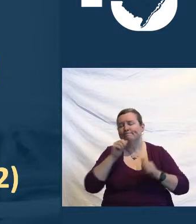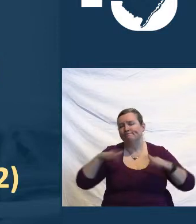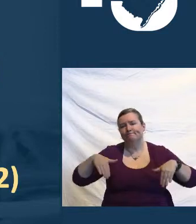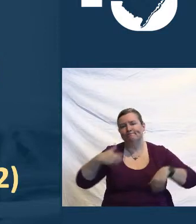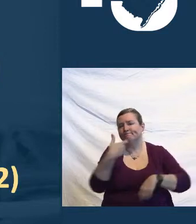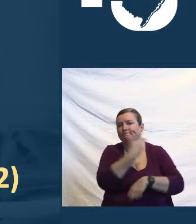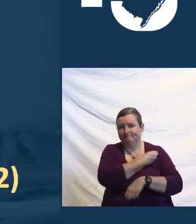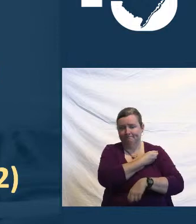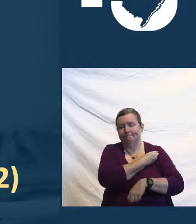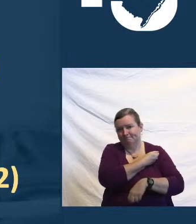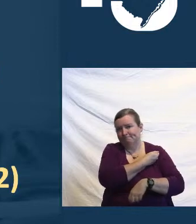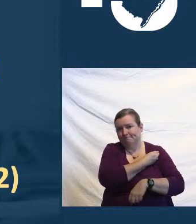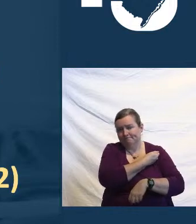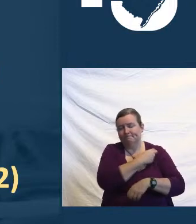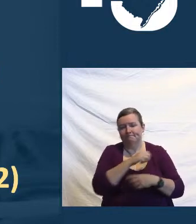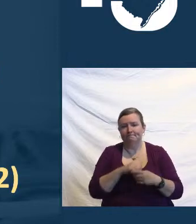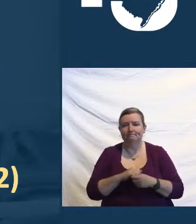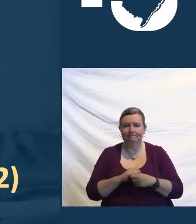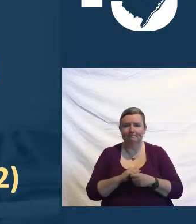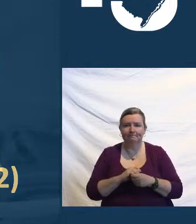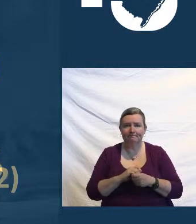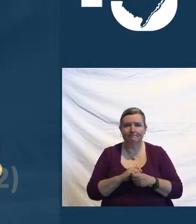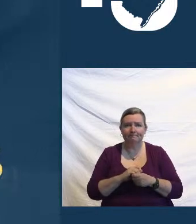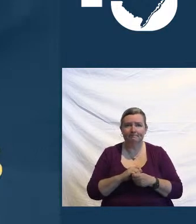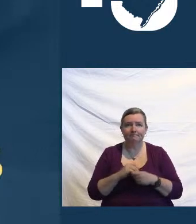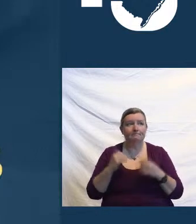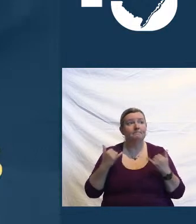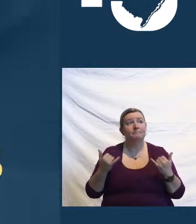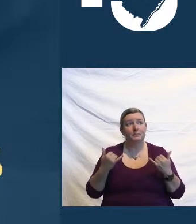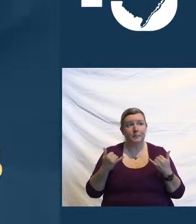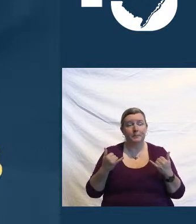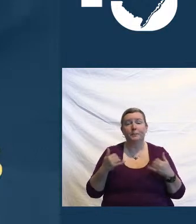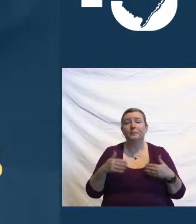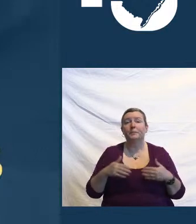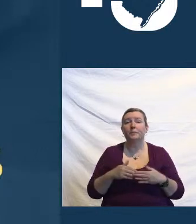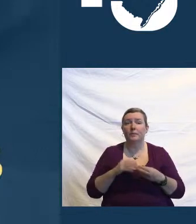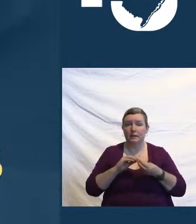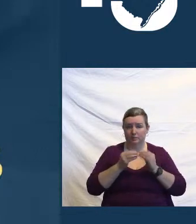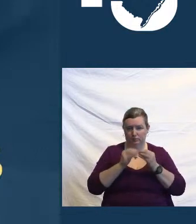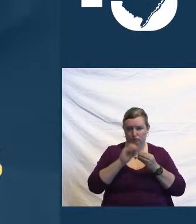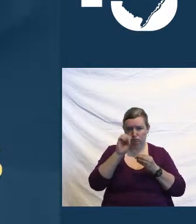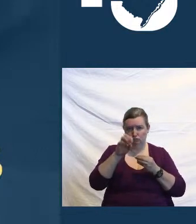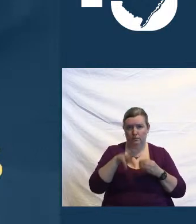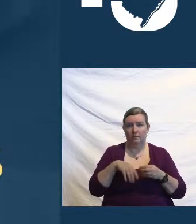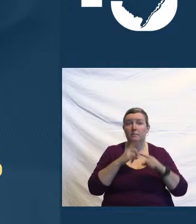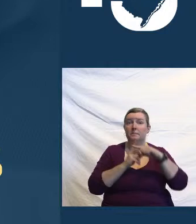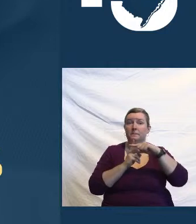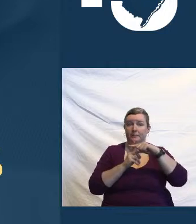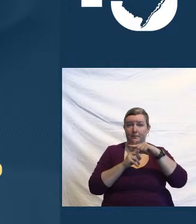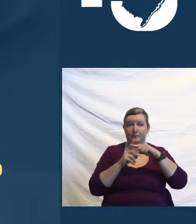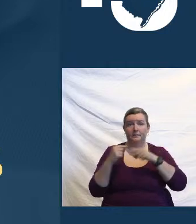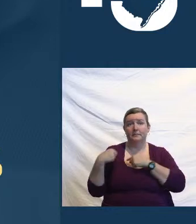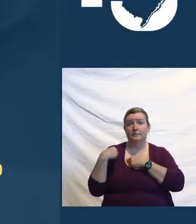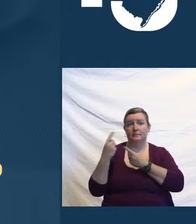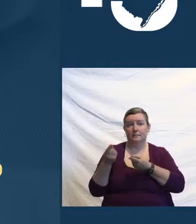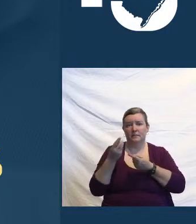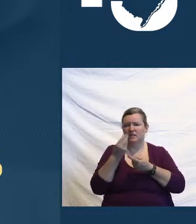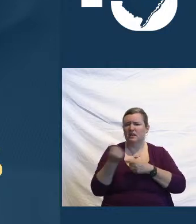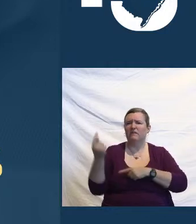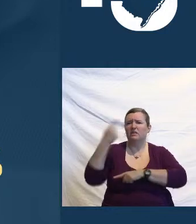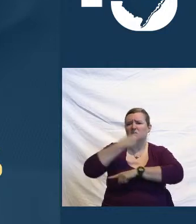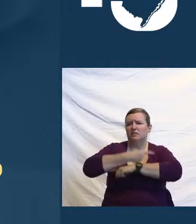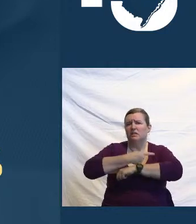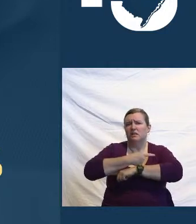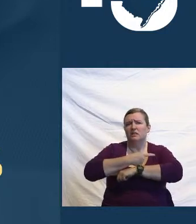unvaccinated. Here are today's latest newly reported cases. Over the past several days, the rate of